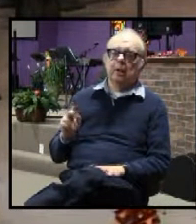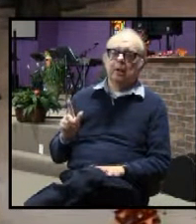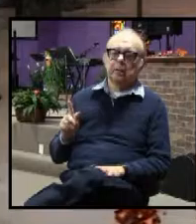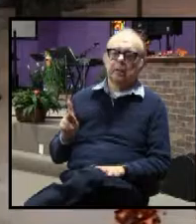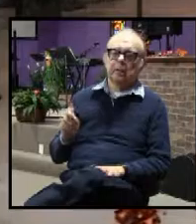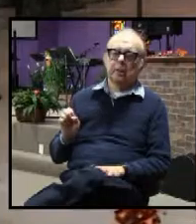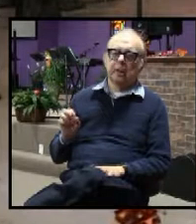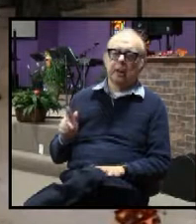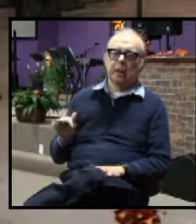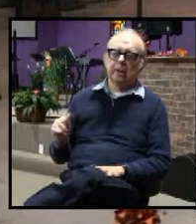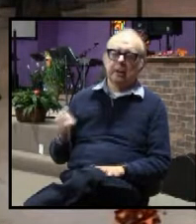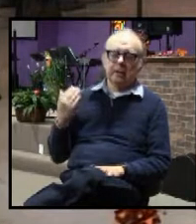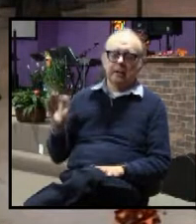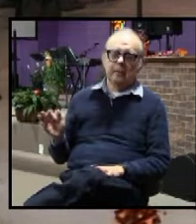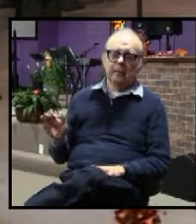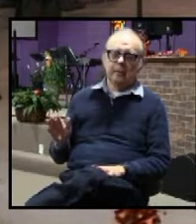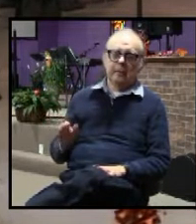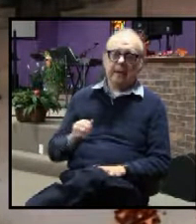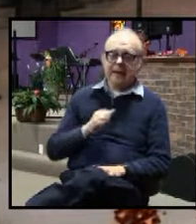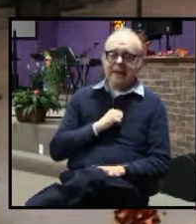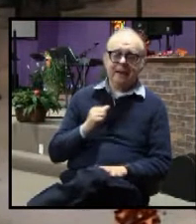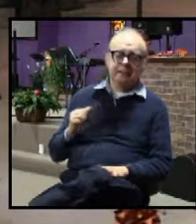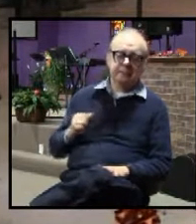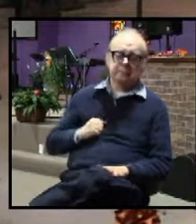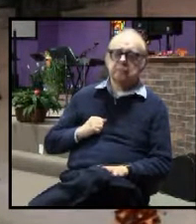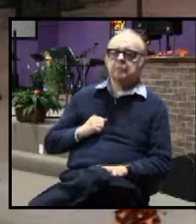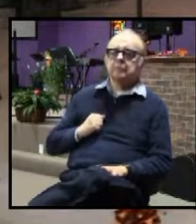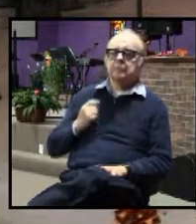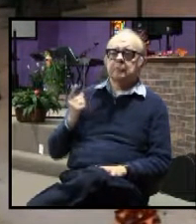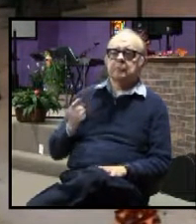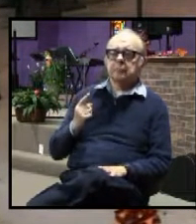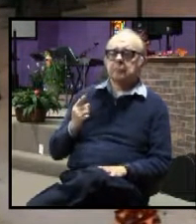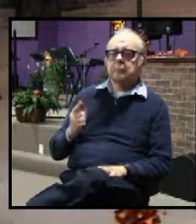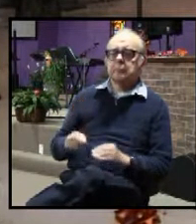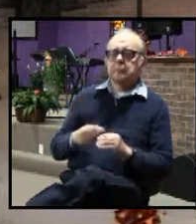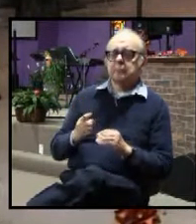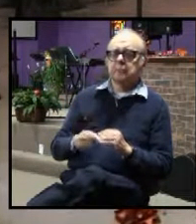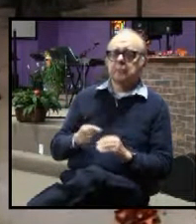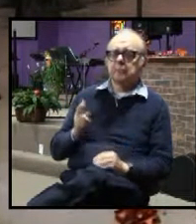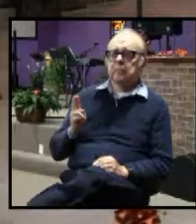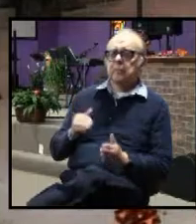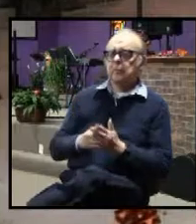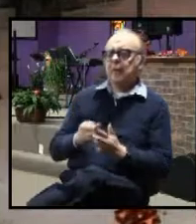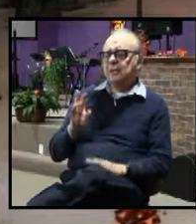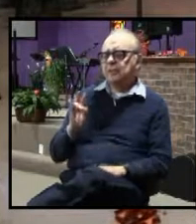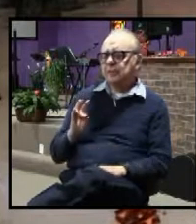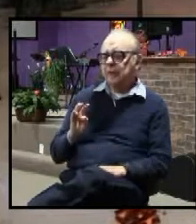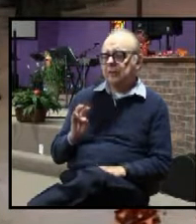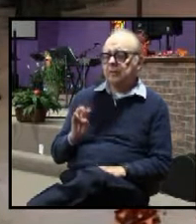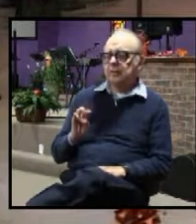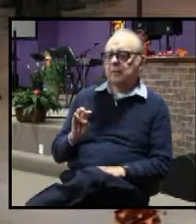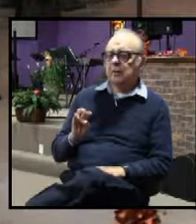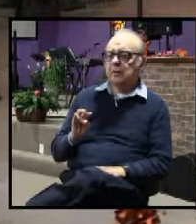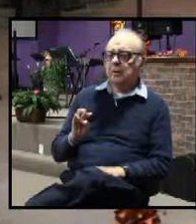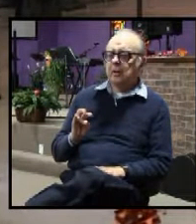And what it was in Atlanta, and I think it was right around 2007,